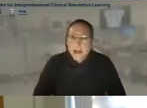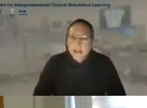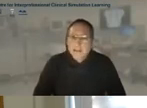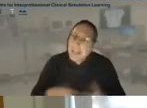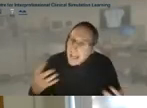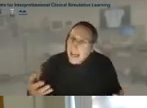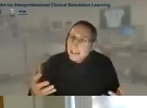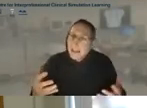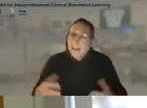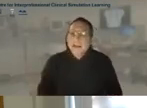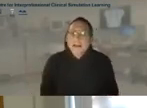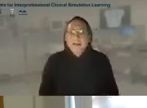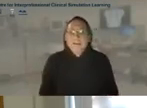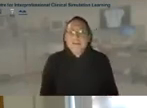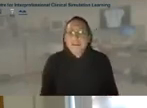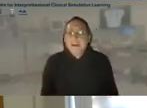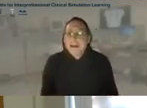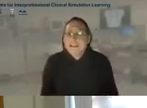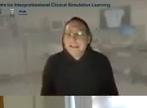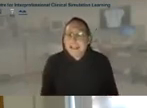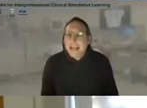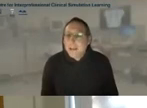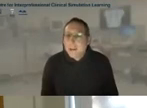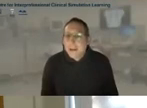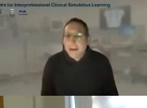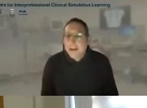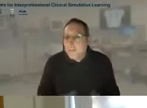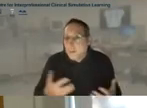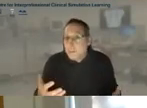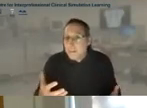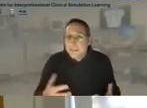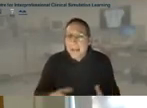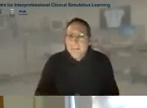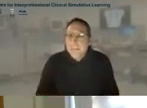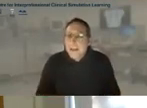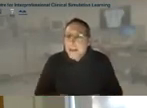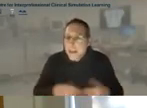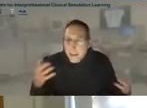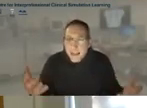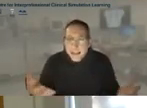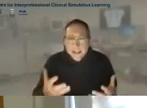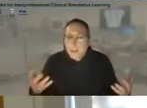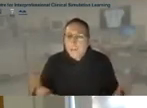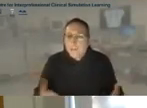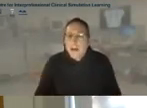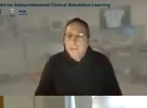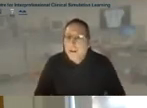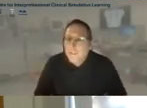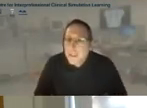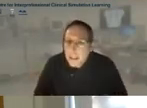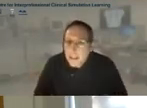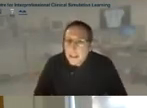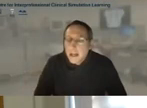the practice, reenacting the video as seen and or improvements the same. And then in that same group, having